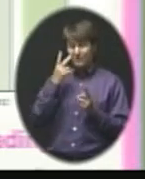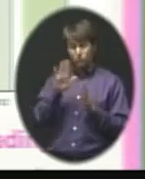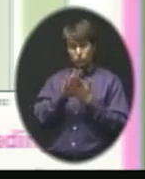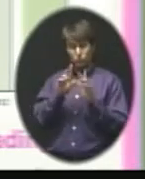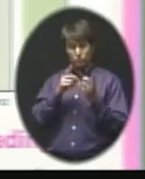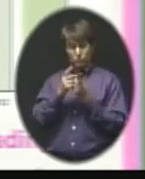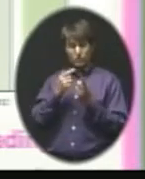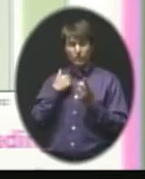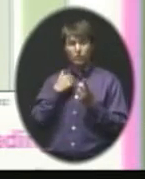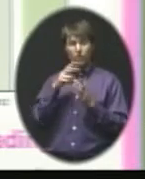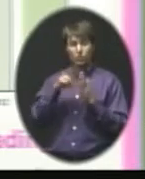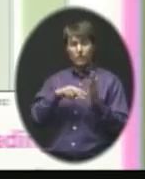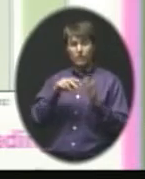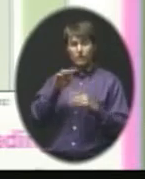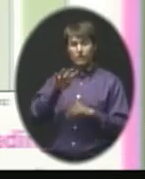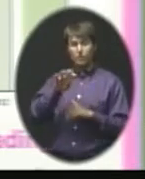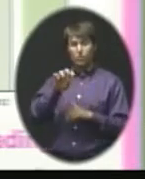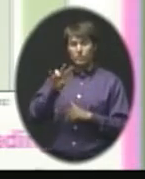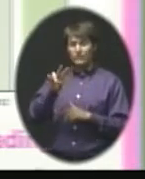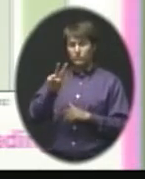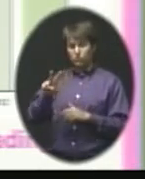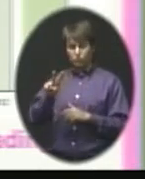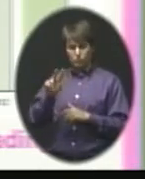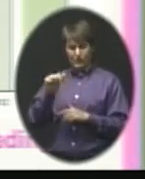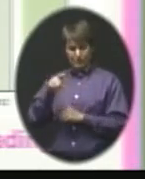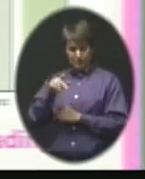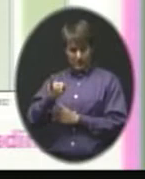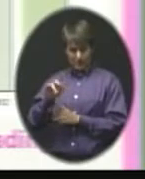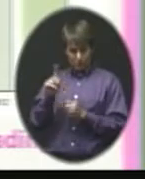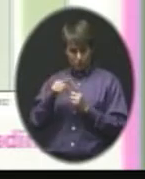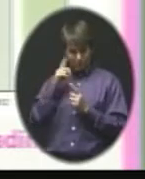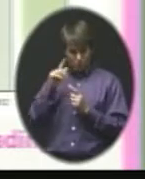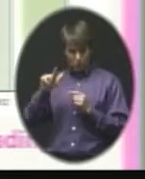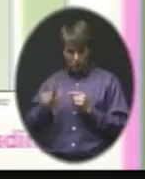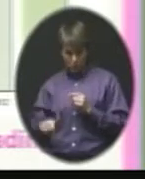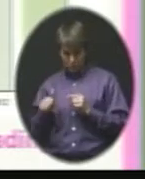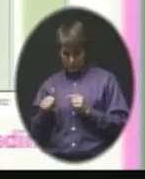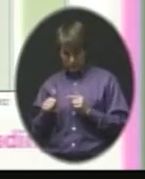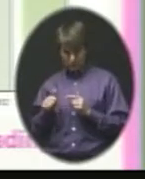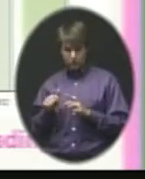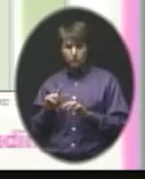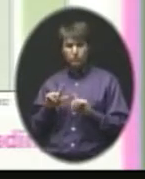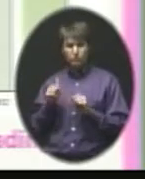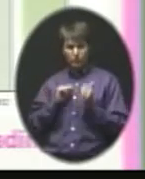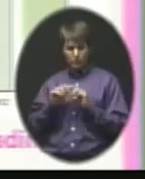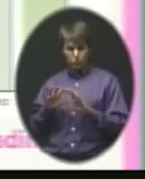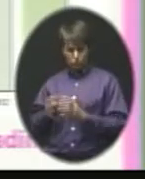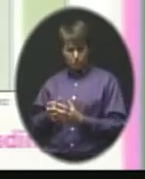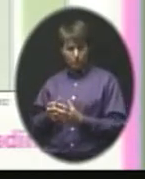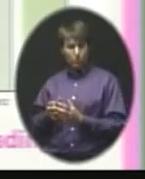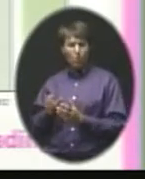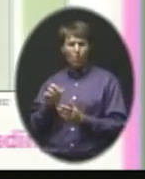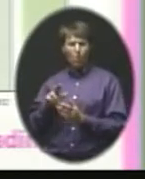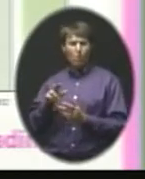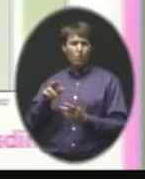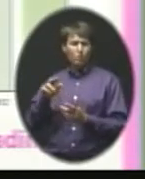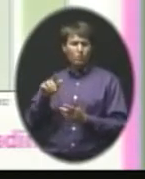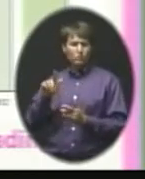in reading 472 API points for our lowest performing group, or our